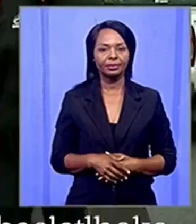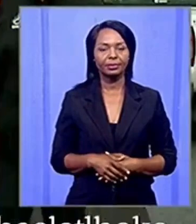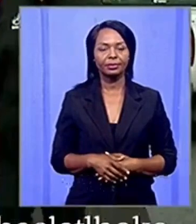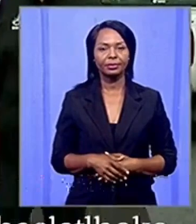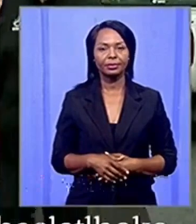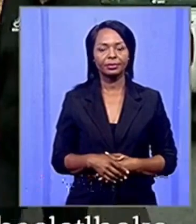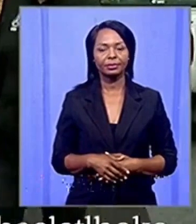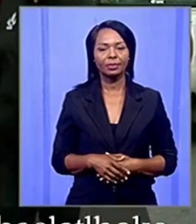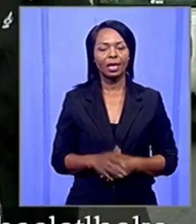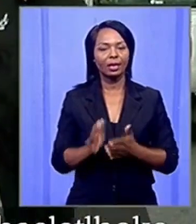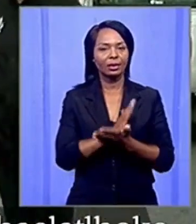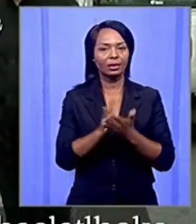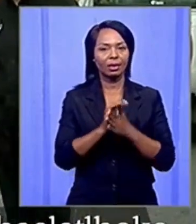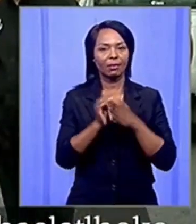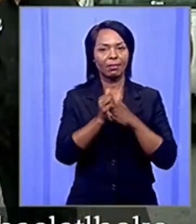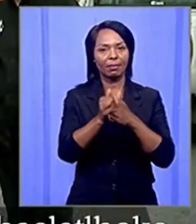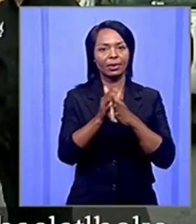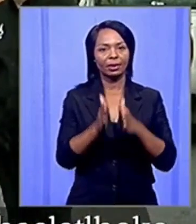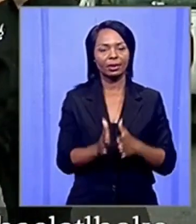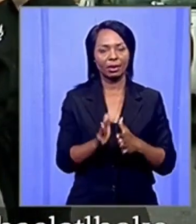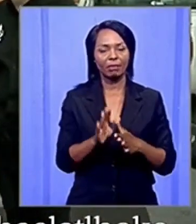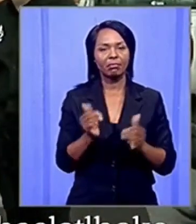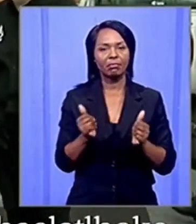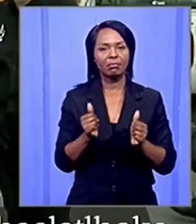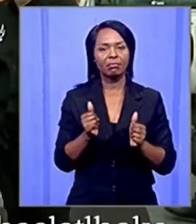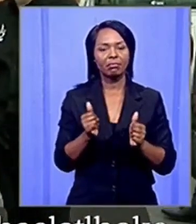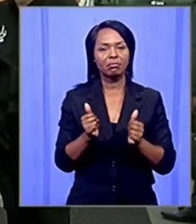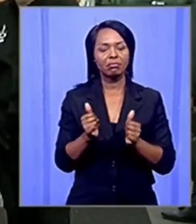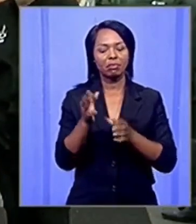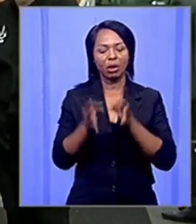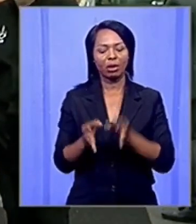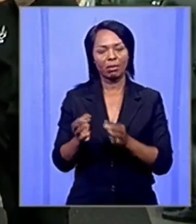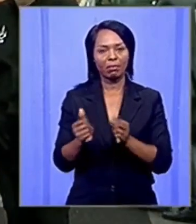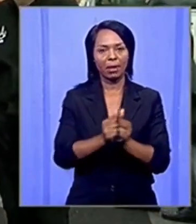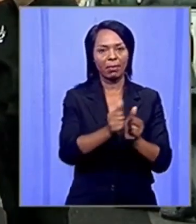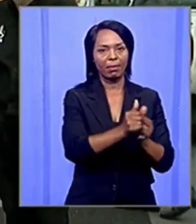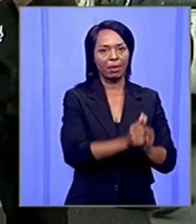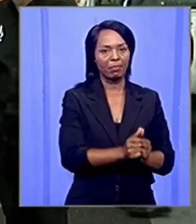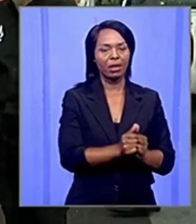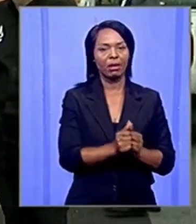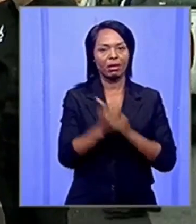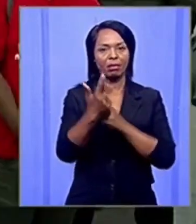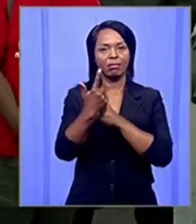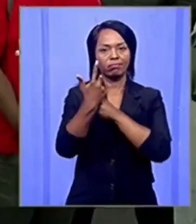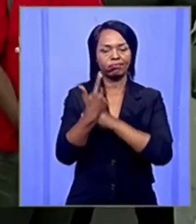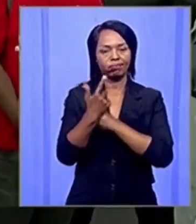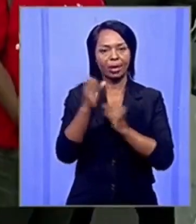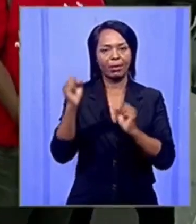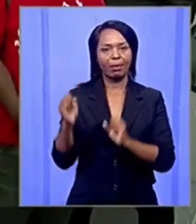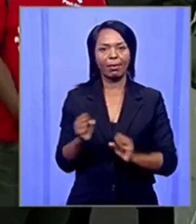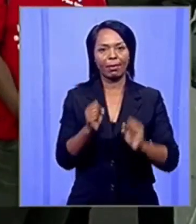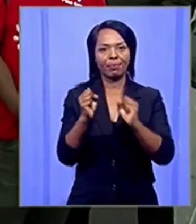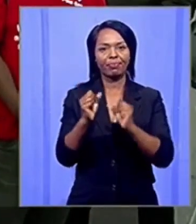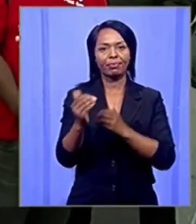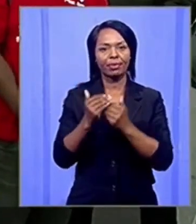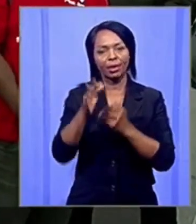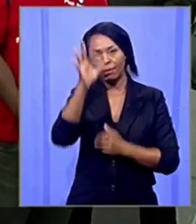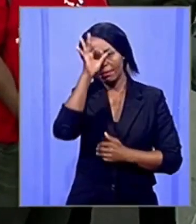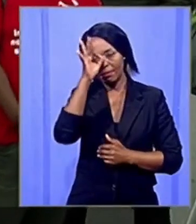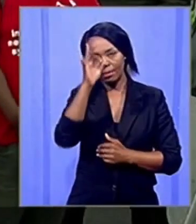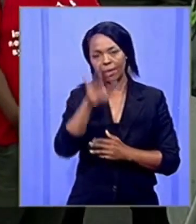Bangwe ba baeteledipele ba opaleng karolo ya tumelano ba ne ba tshwere kopano le bobegakgang kwa Blue Downs fa pele ga station sa mapodisi